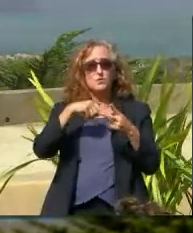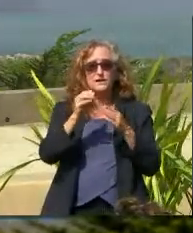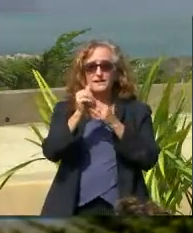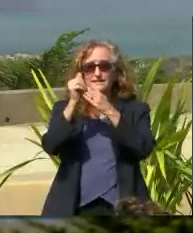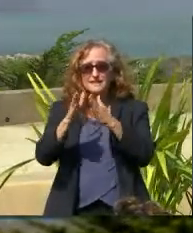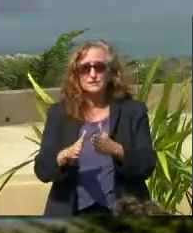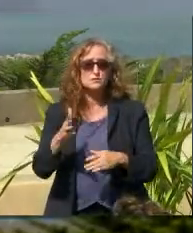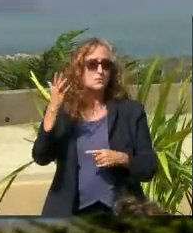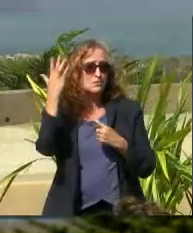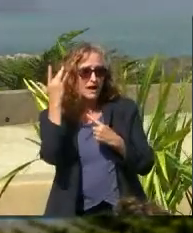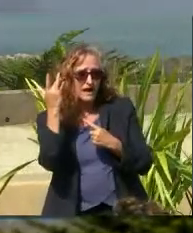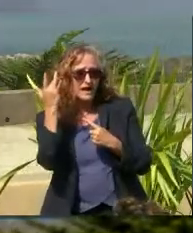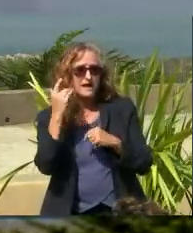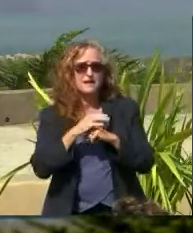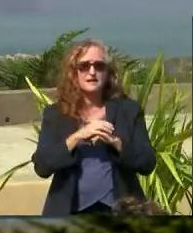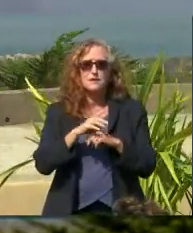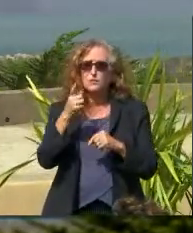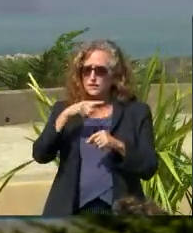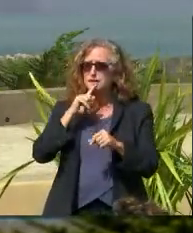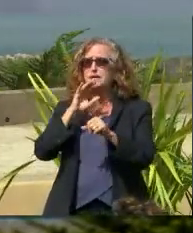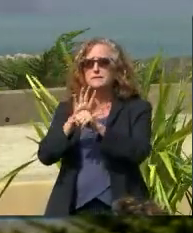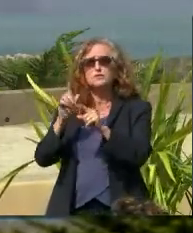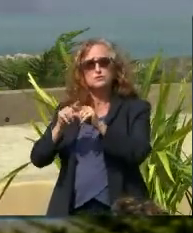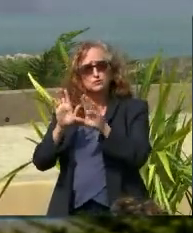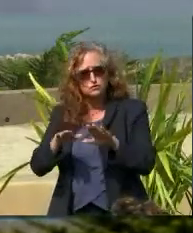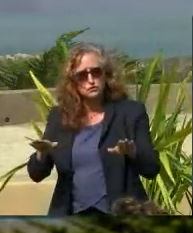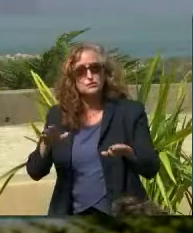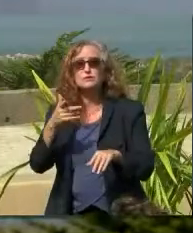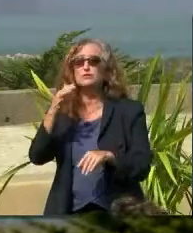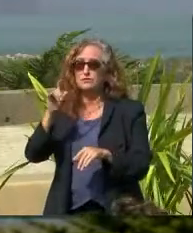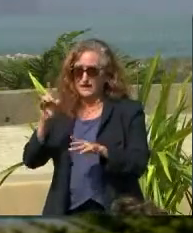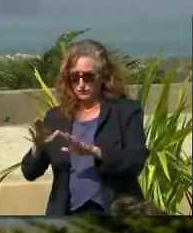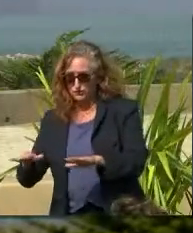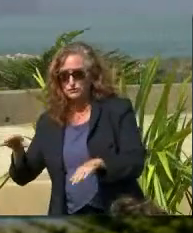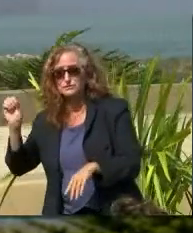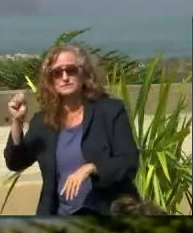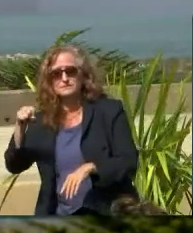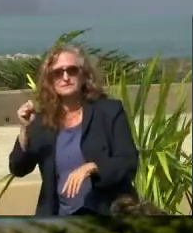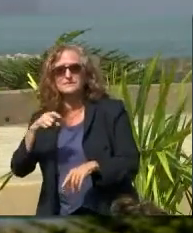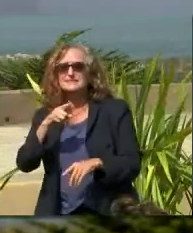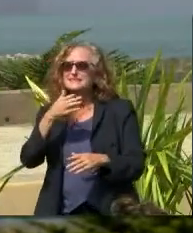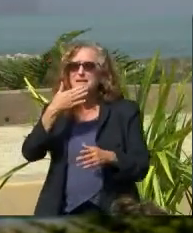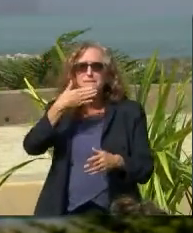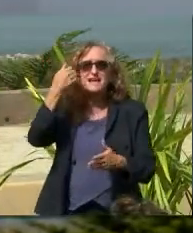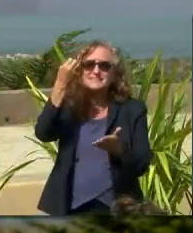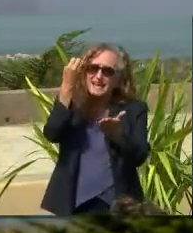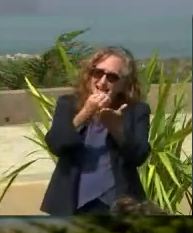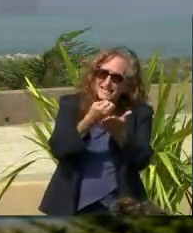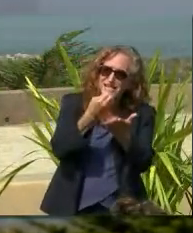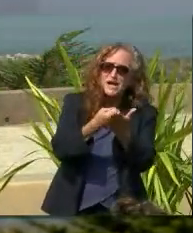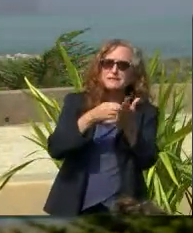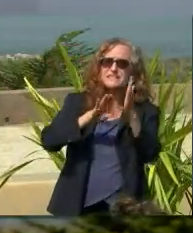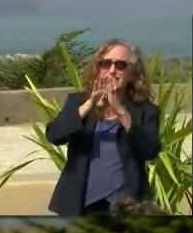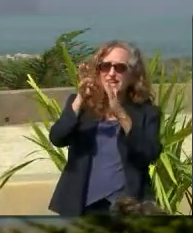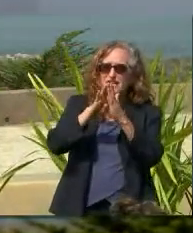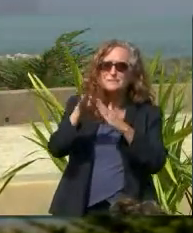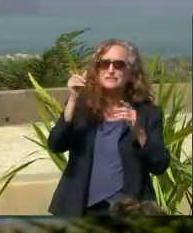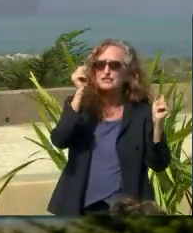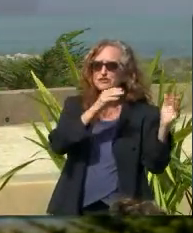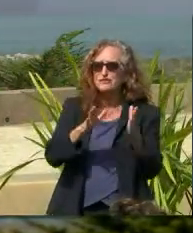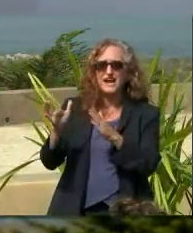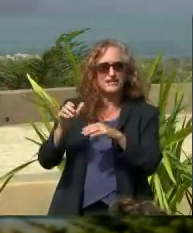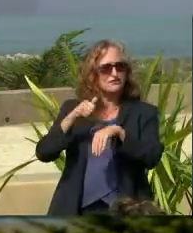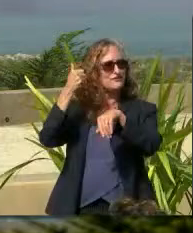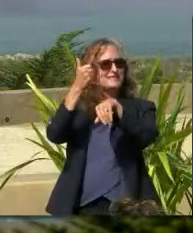is not just a commitment to our children and our grandchildren. It is the best economic development strategy on the earth